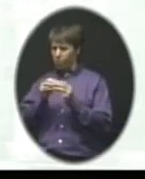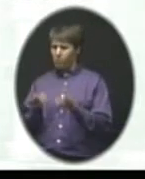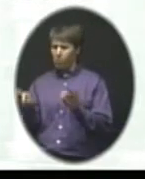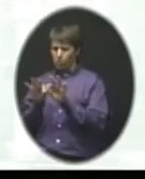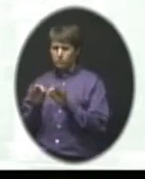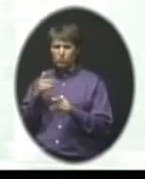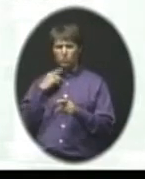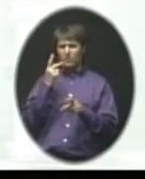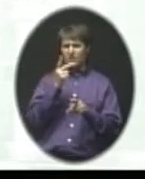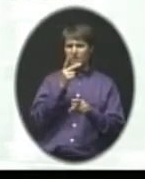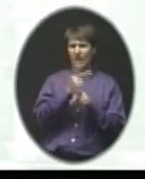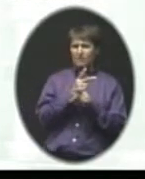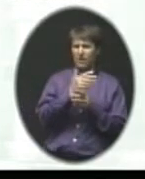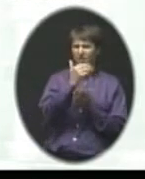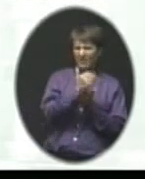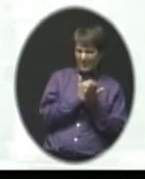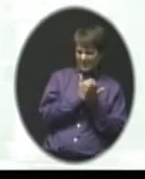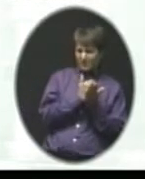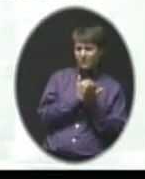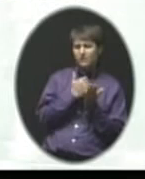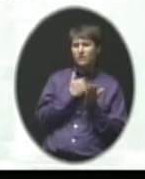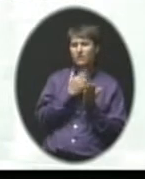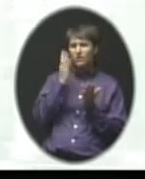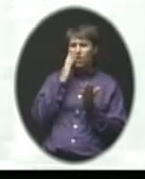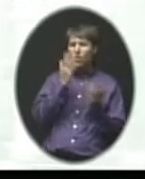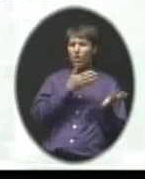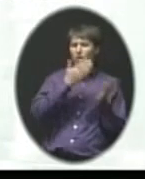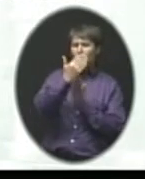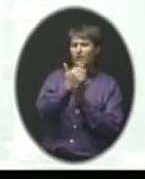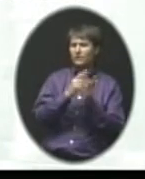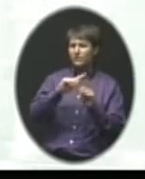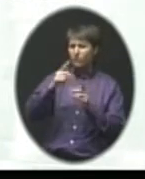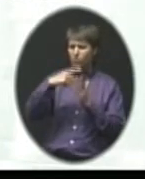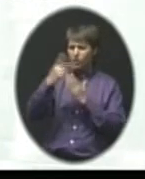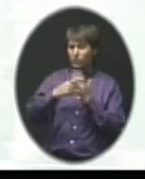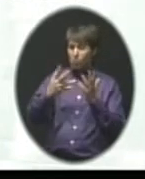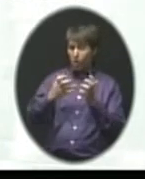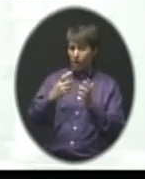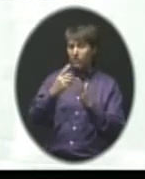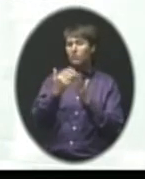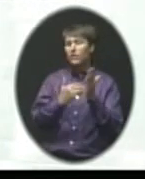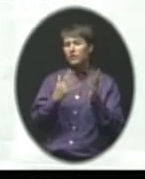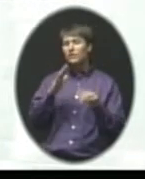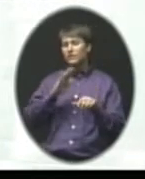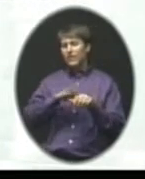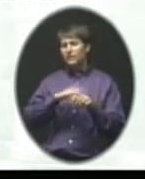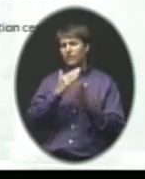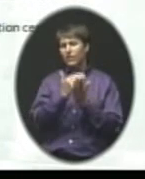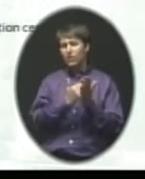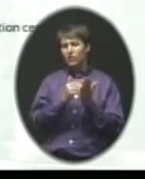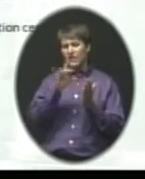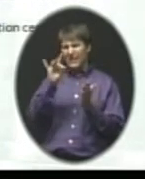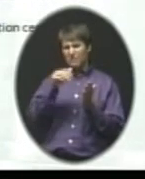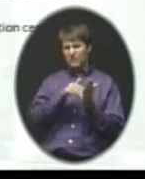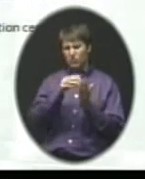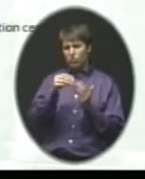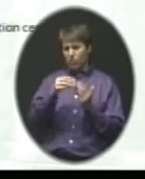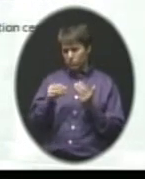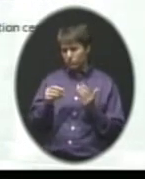call the parking lot list. If you recall, when we brought all the list of projects, that is on that list at a price of $8 million.